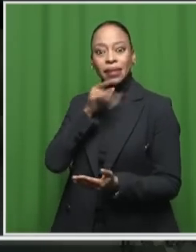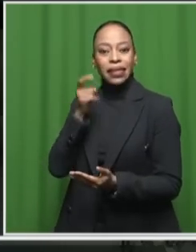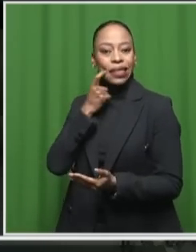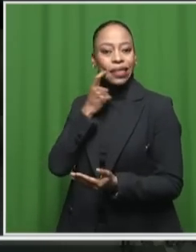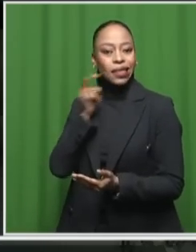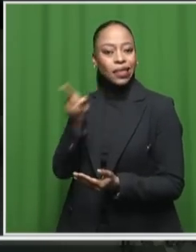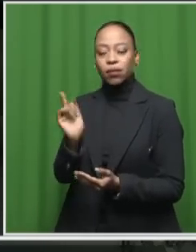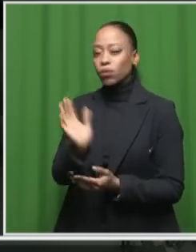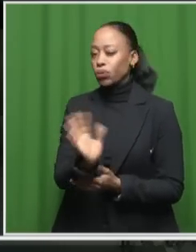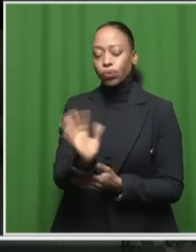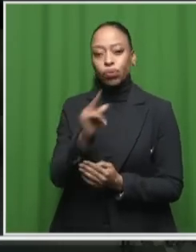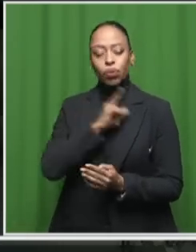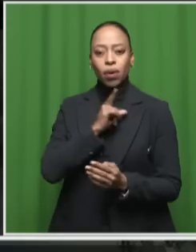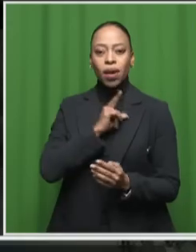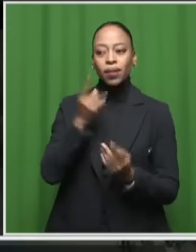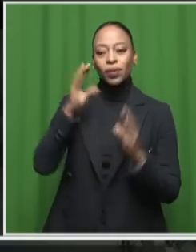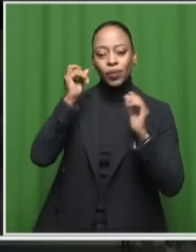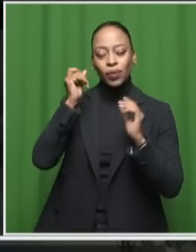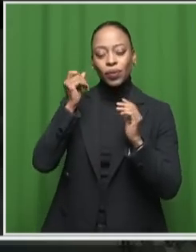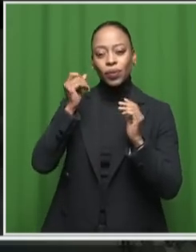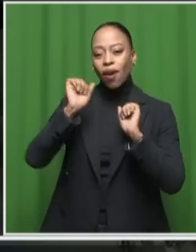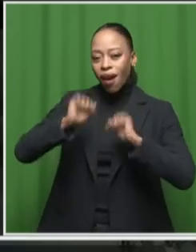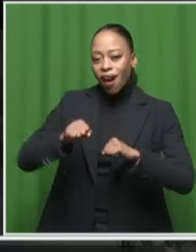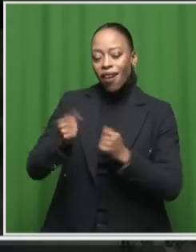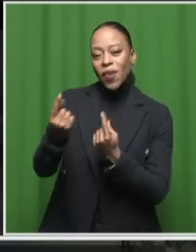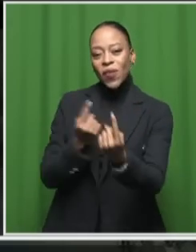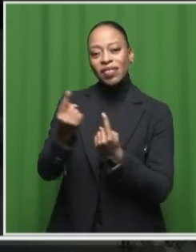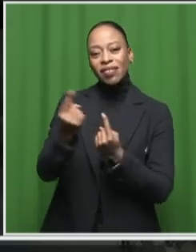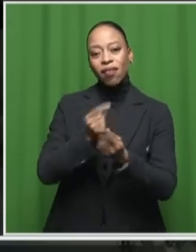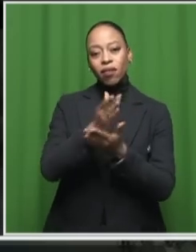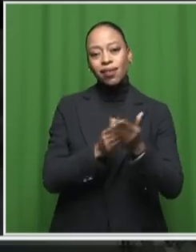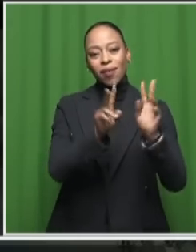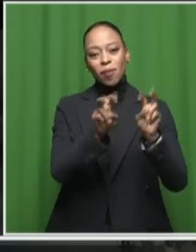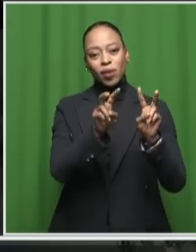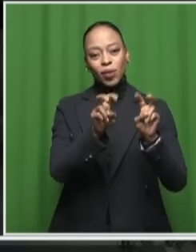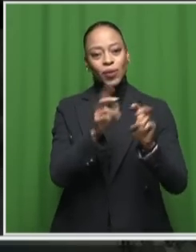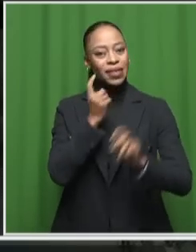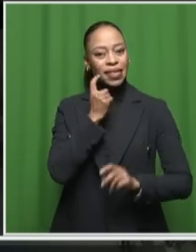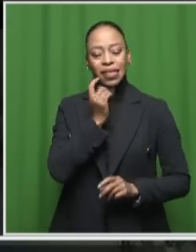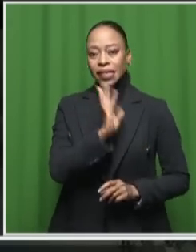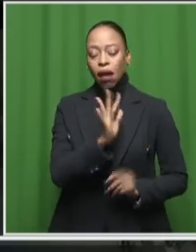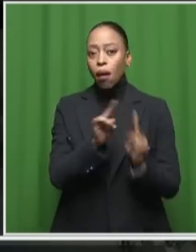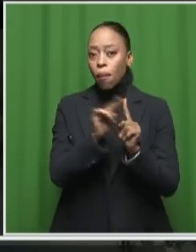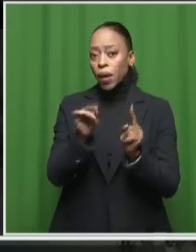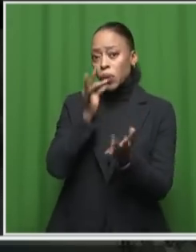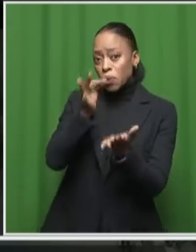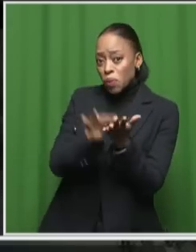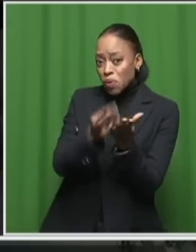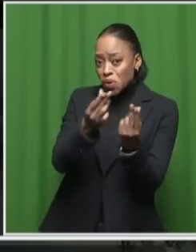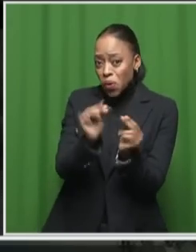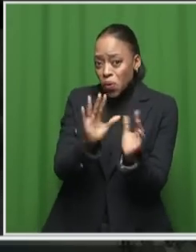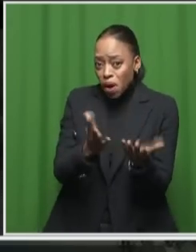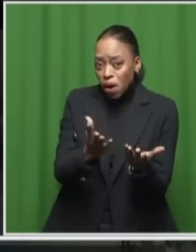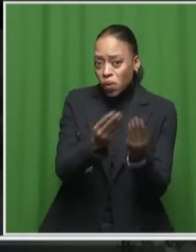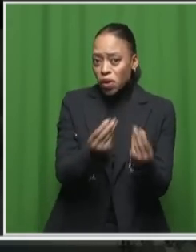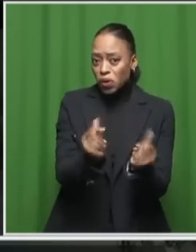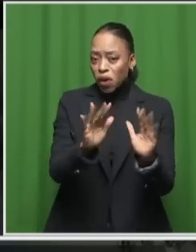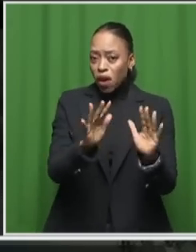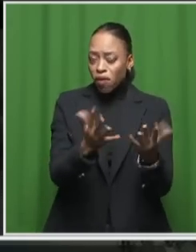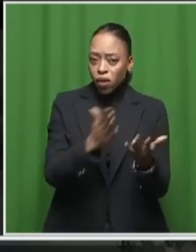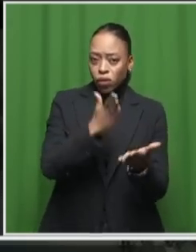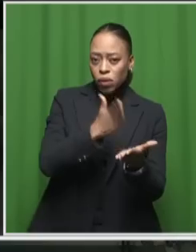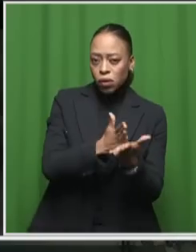easy task to find one another on some of these issues, but how do you suggest they go about